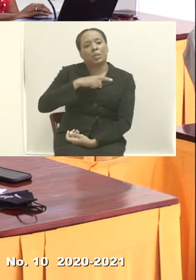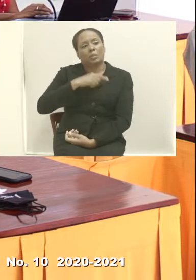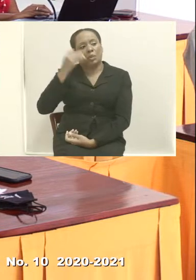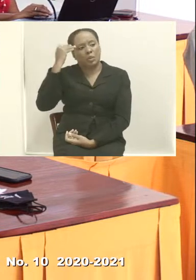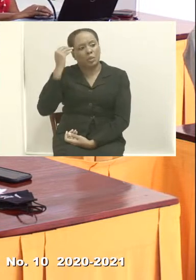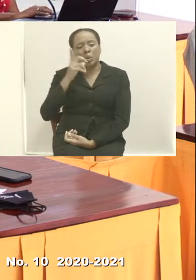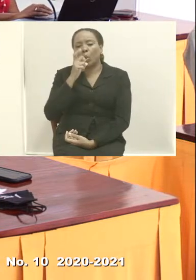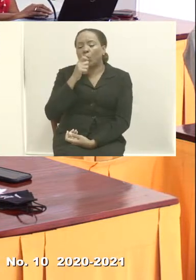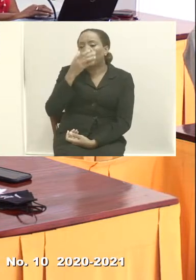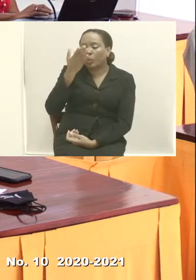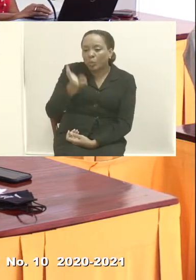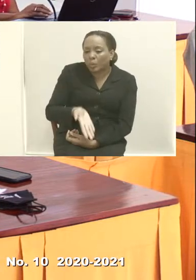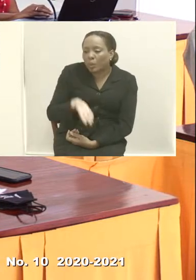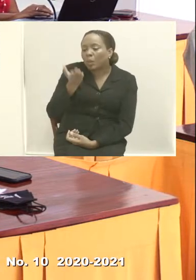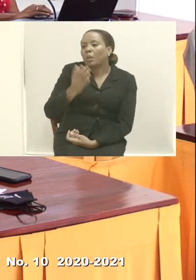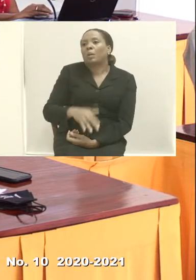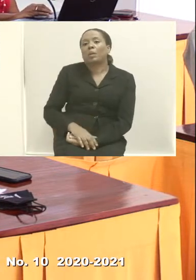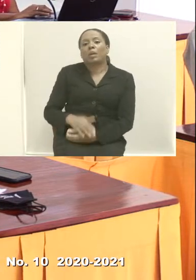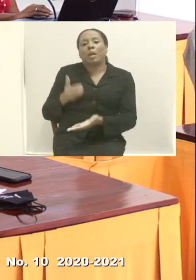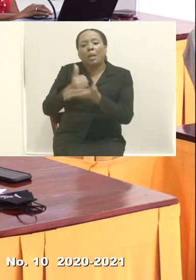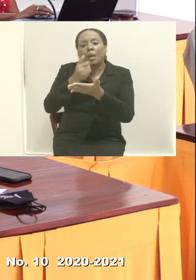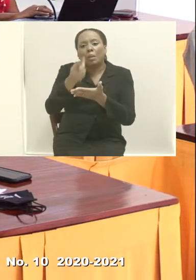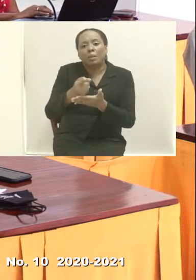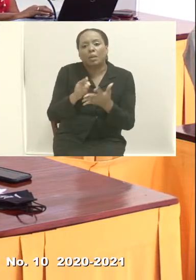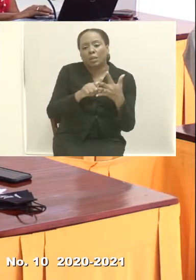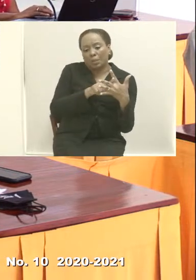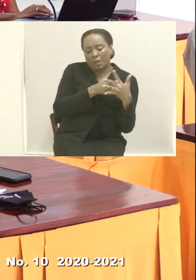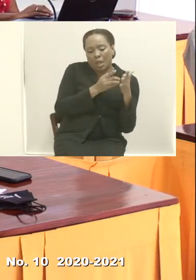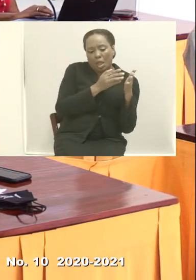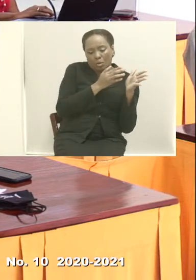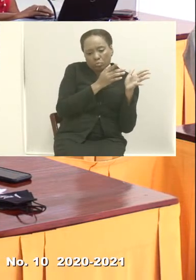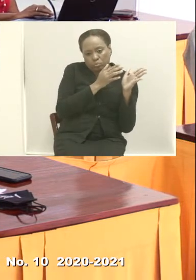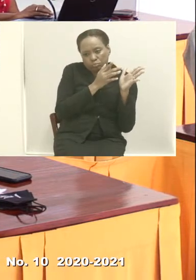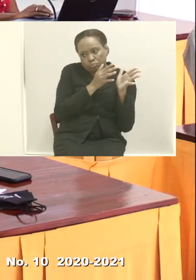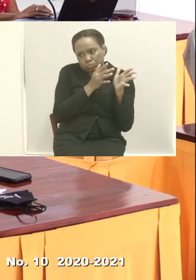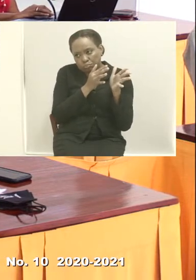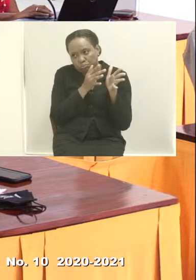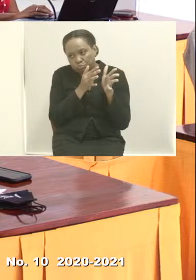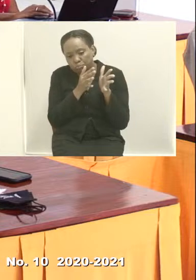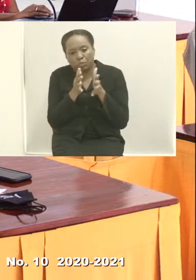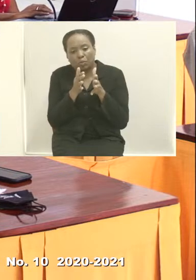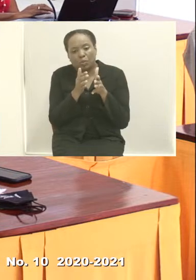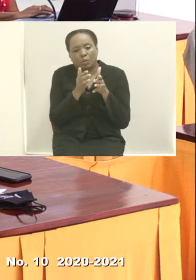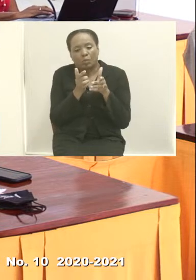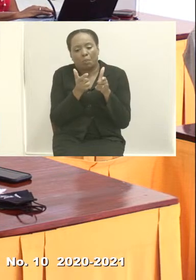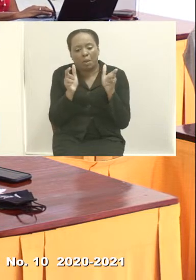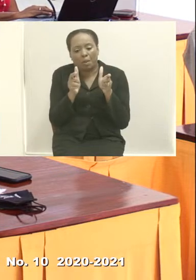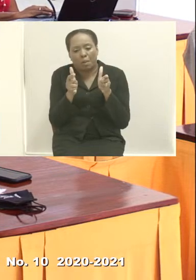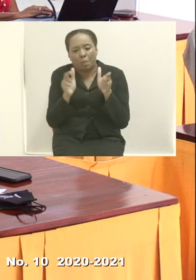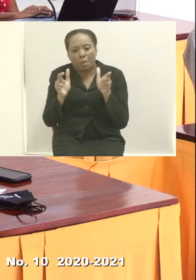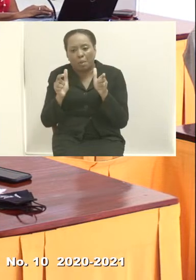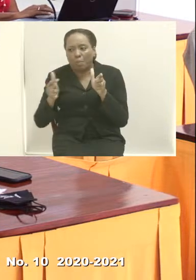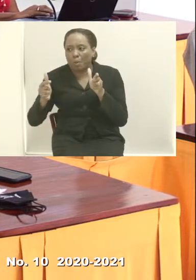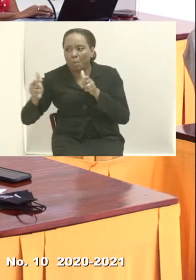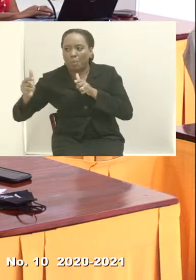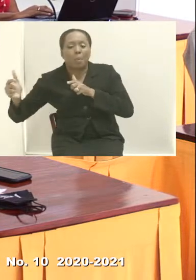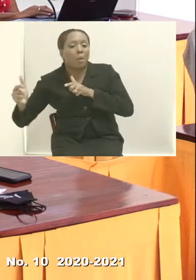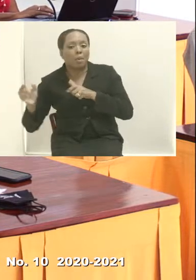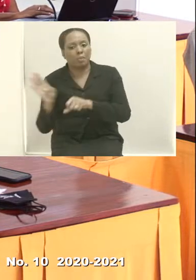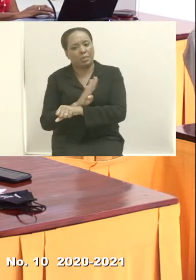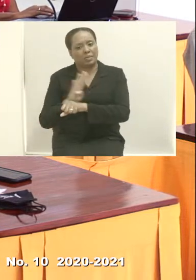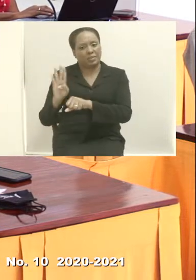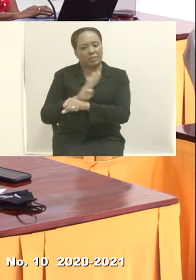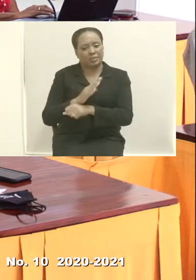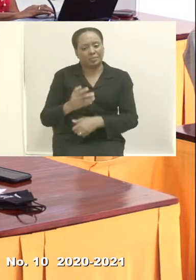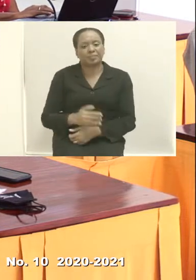you build yourself from micro to small, from small to medium, and to work to ensure the continuity of the business in